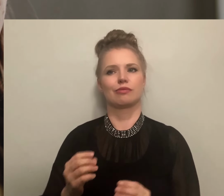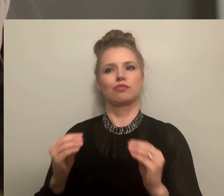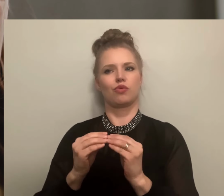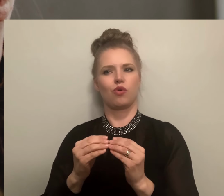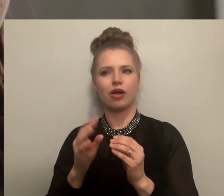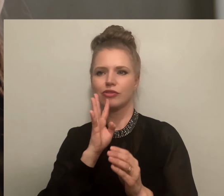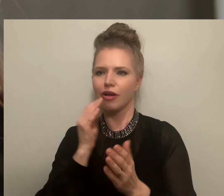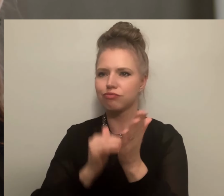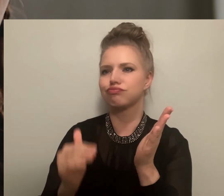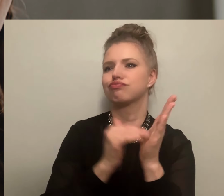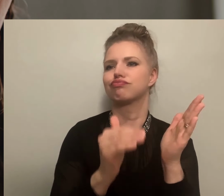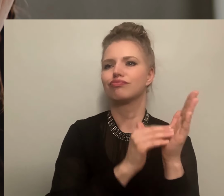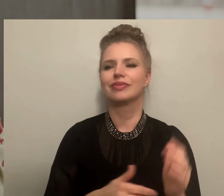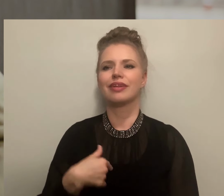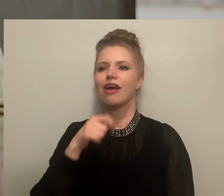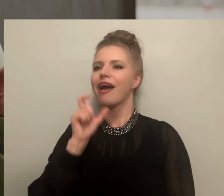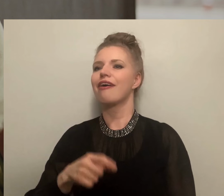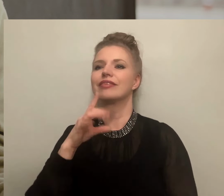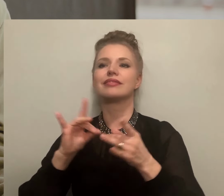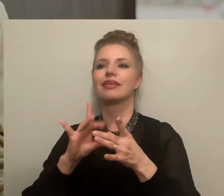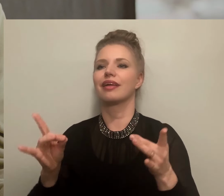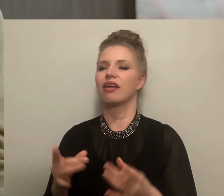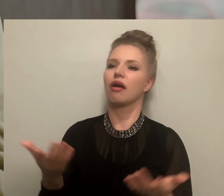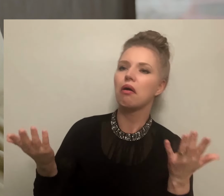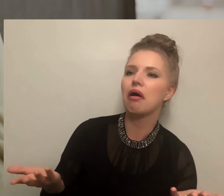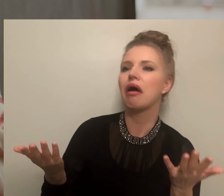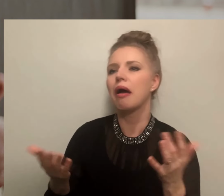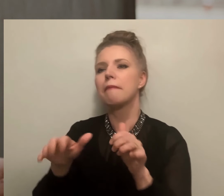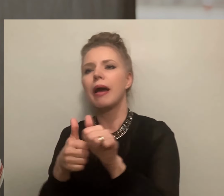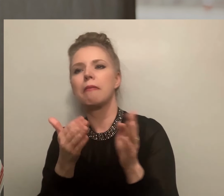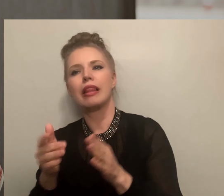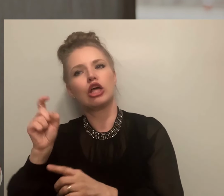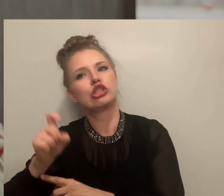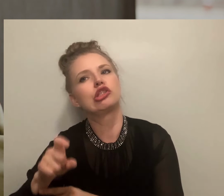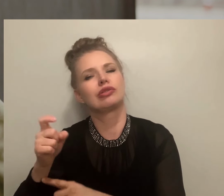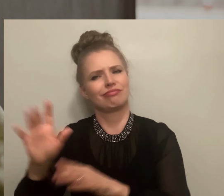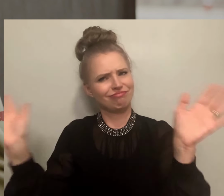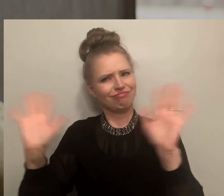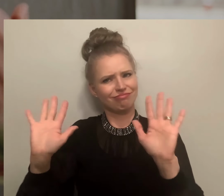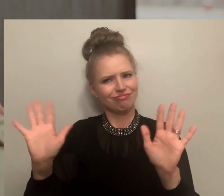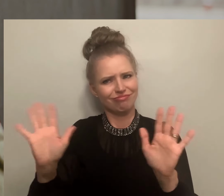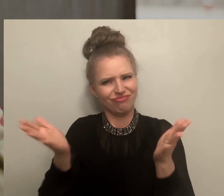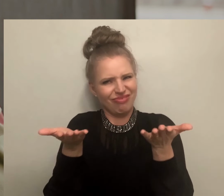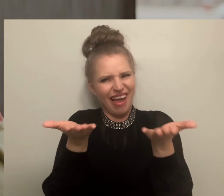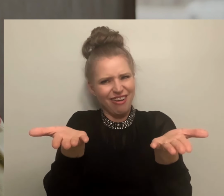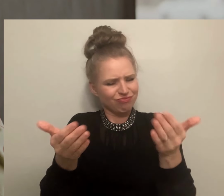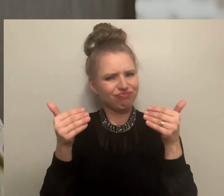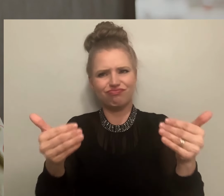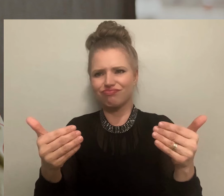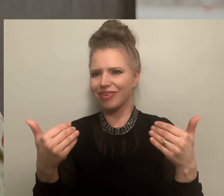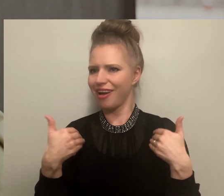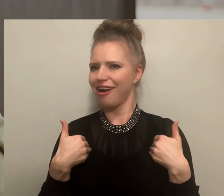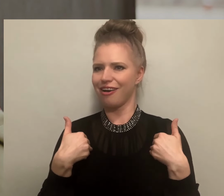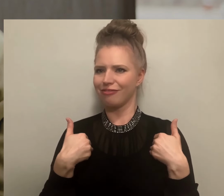more and more and more, as opposed to saying, like, well, but maybe you should have a backup plan, maybe you should try something else. Like, no, go for it! Like, especially,